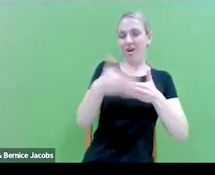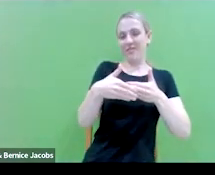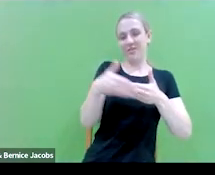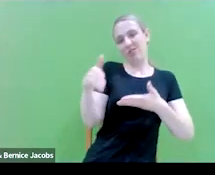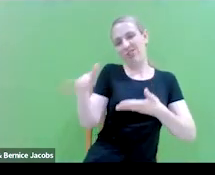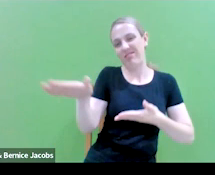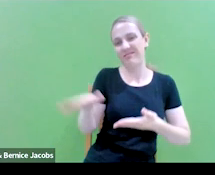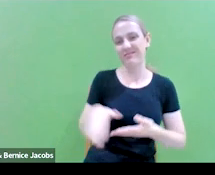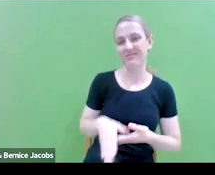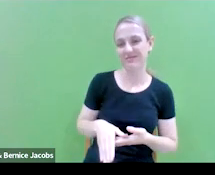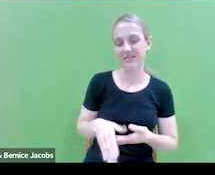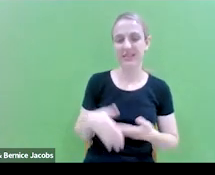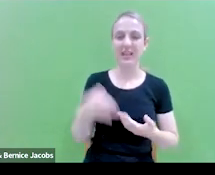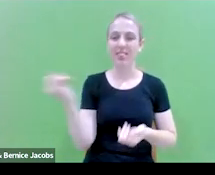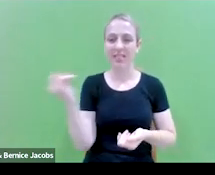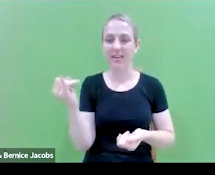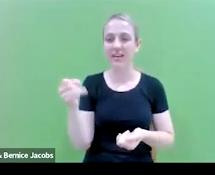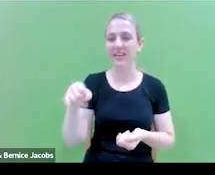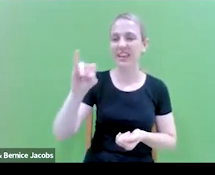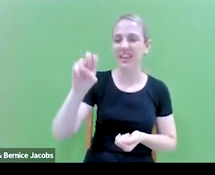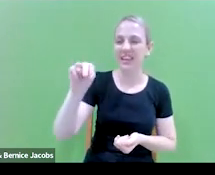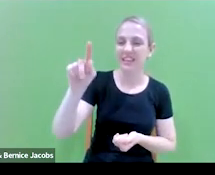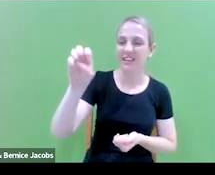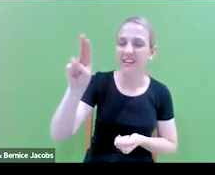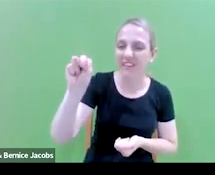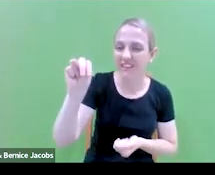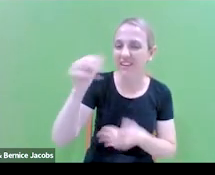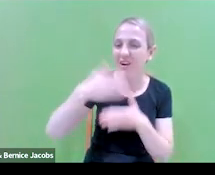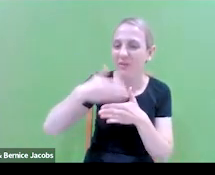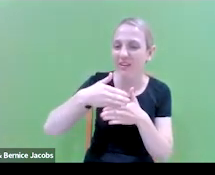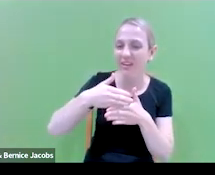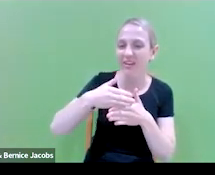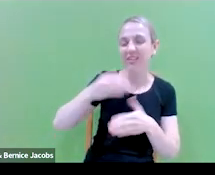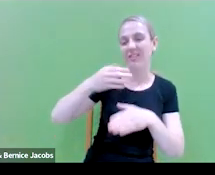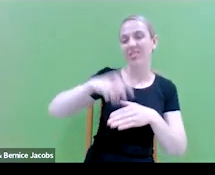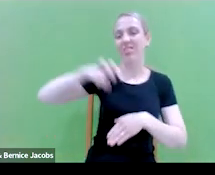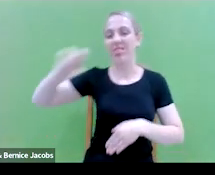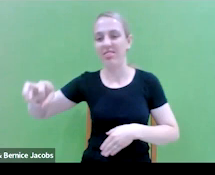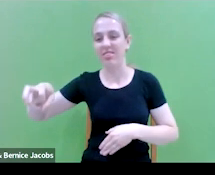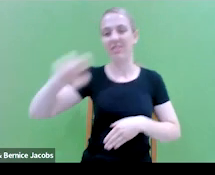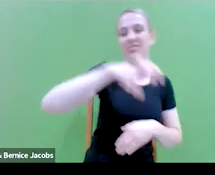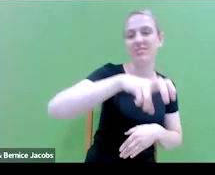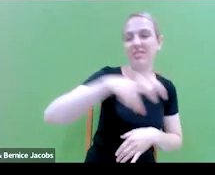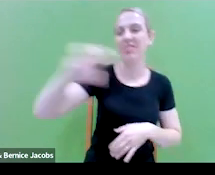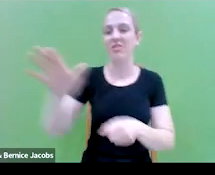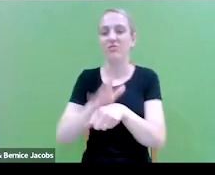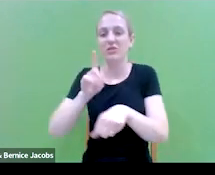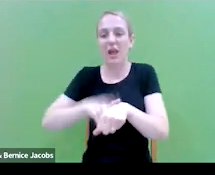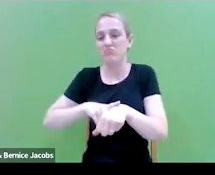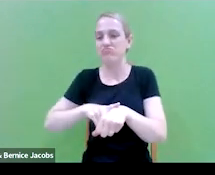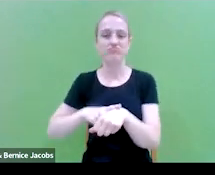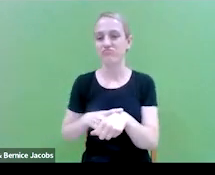internships. So people hop from internship to internship without any prospect of long-term employment because people don't